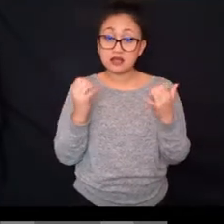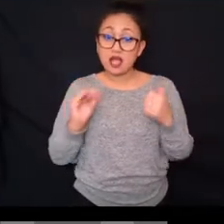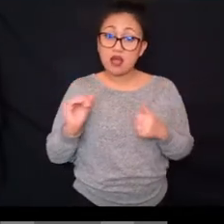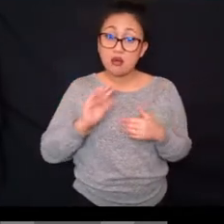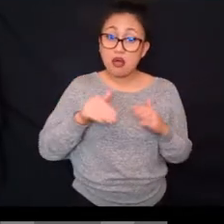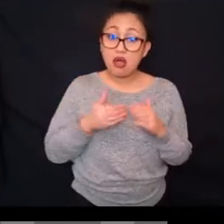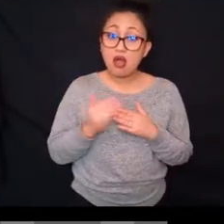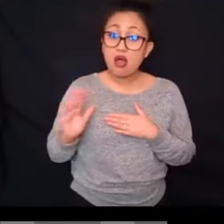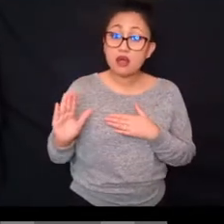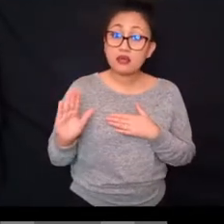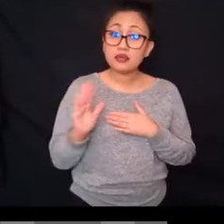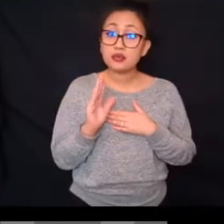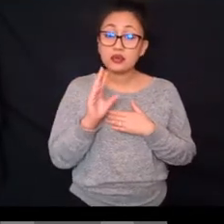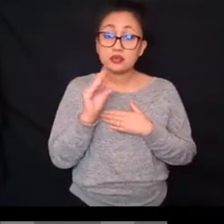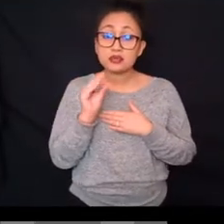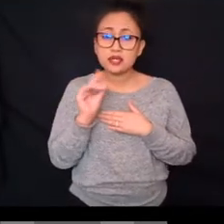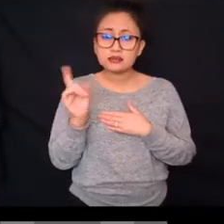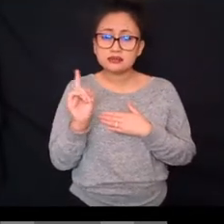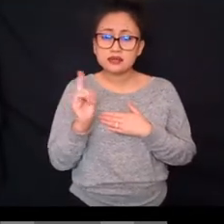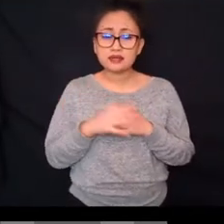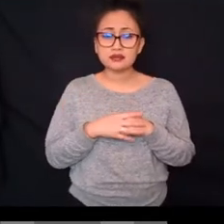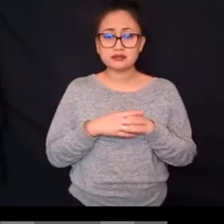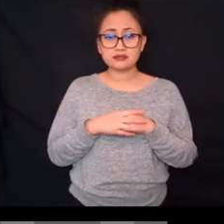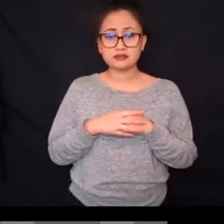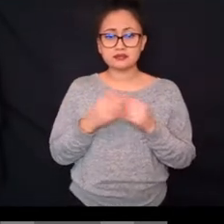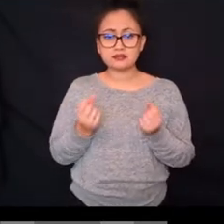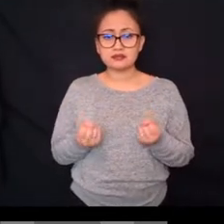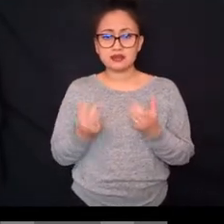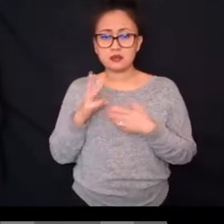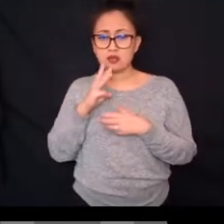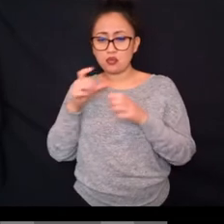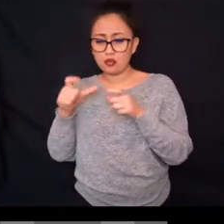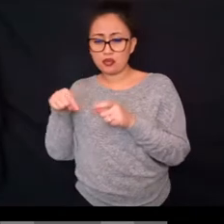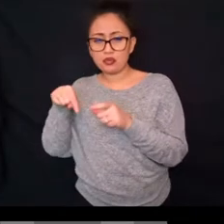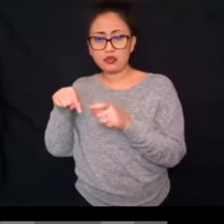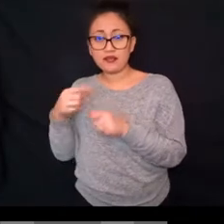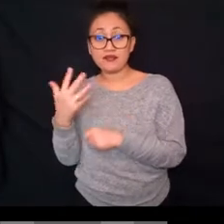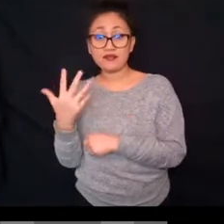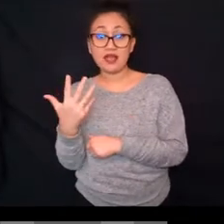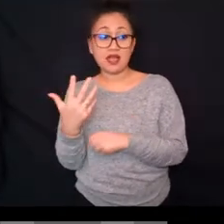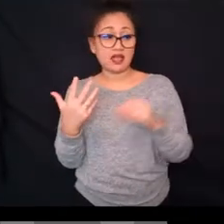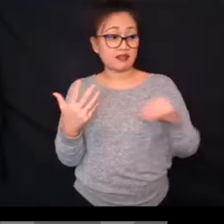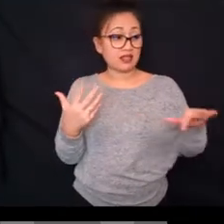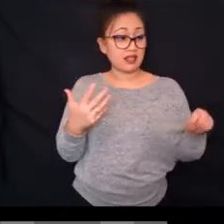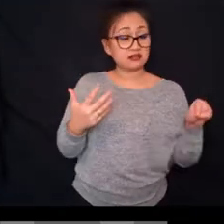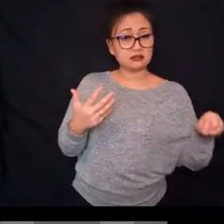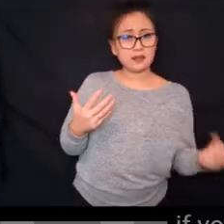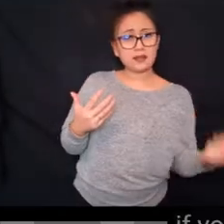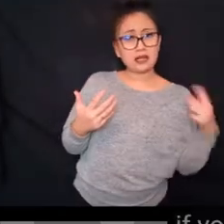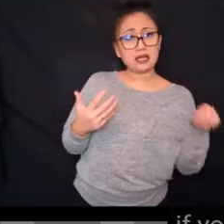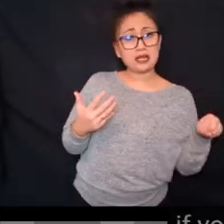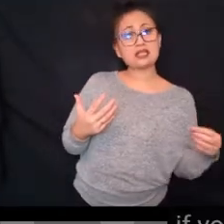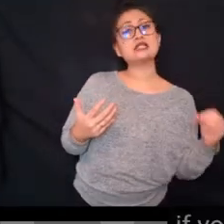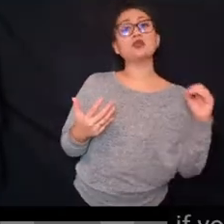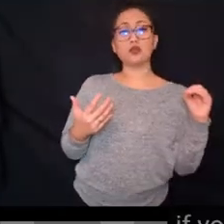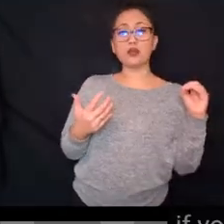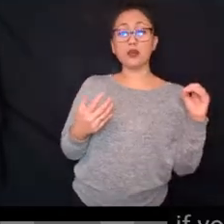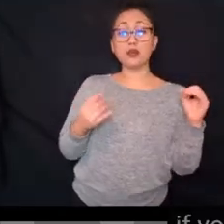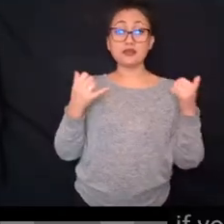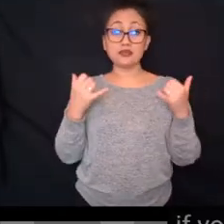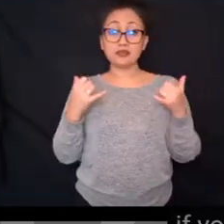Benjamin? Benjamin, where's all your ducks? In the water. How many are outside the water? 0. 0. Great job. All right. If you'll put all